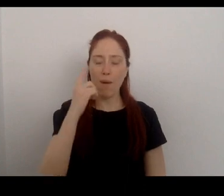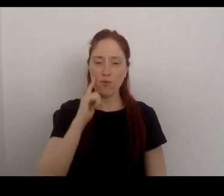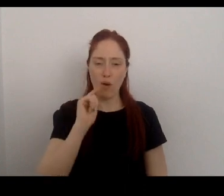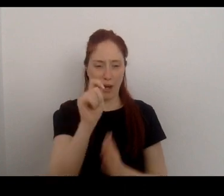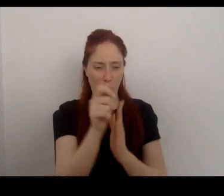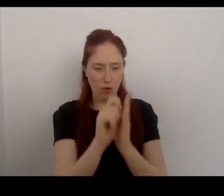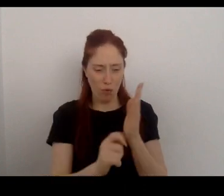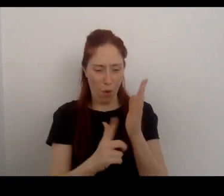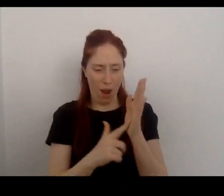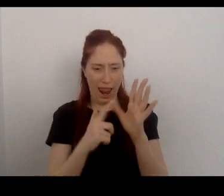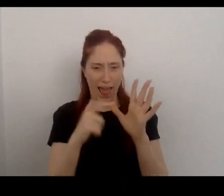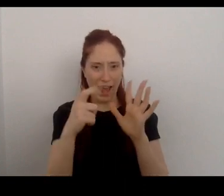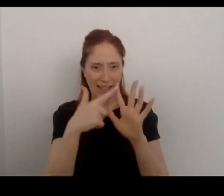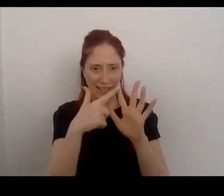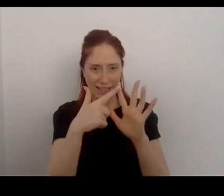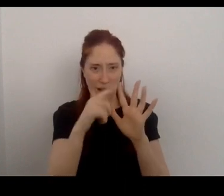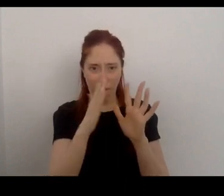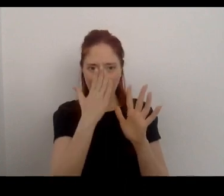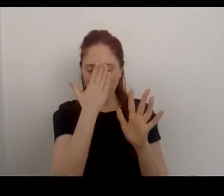that boot.